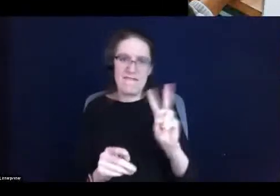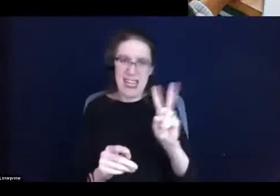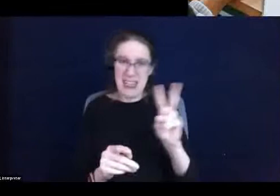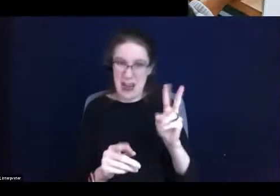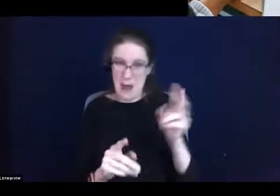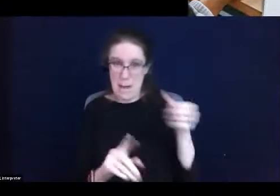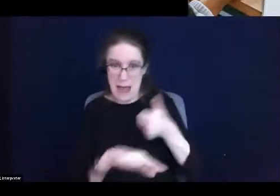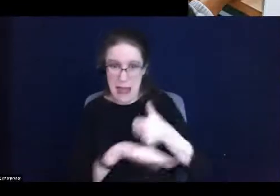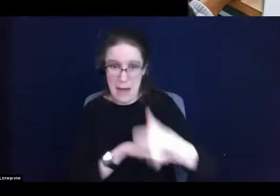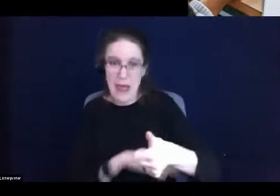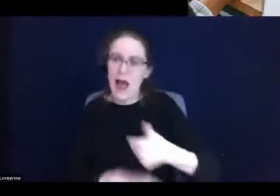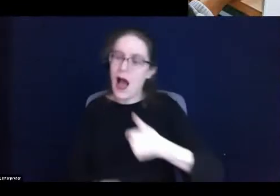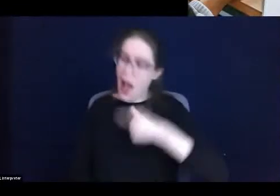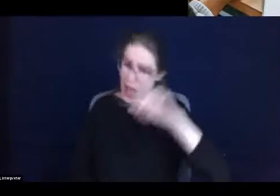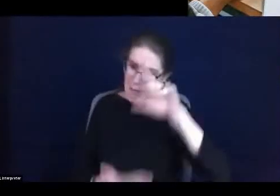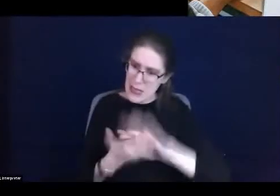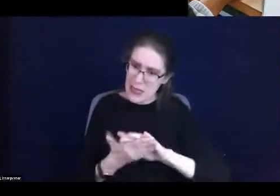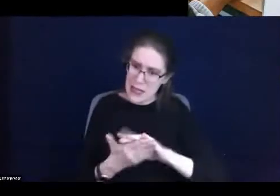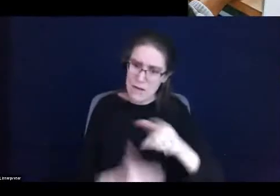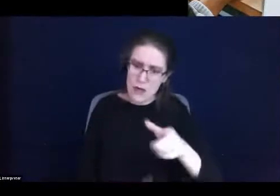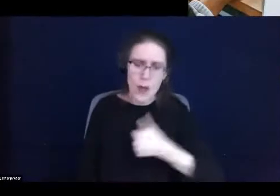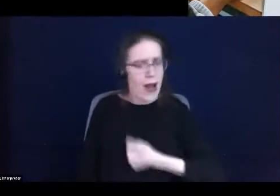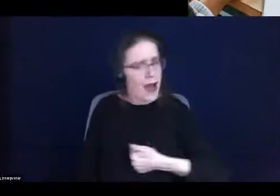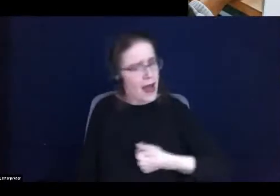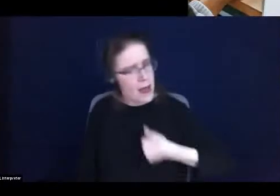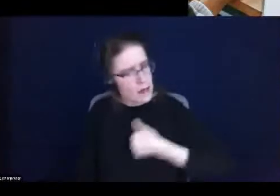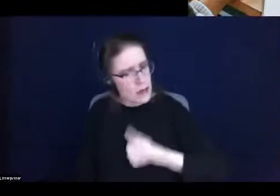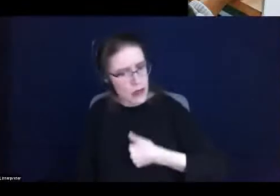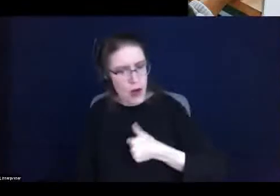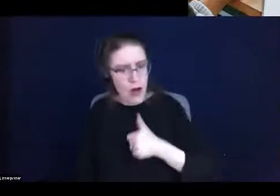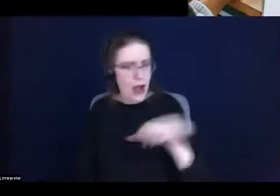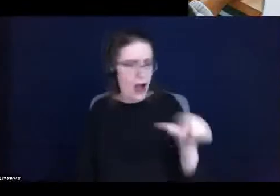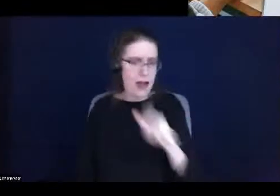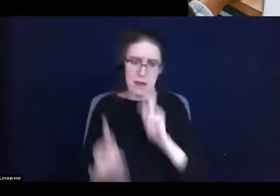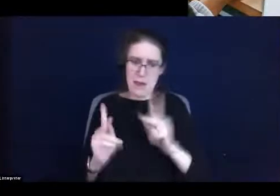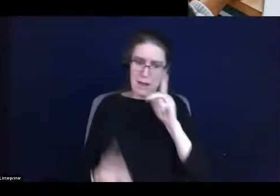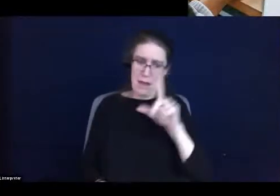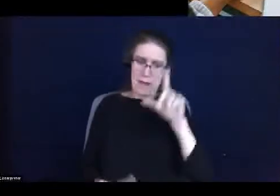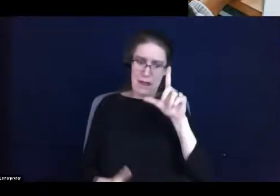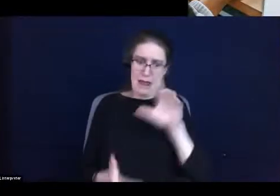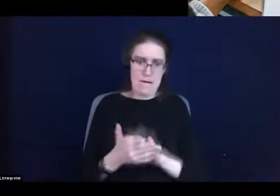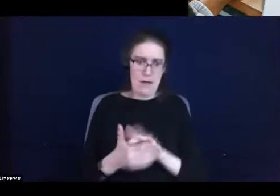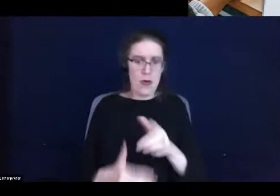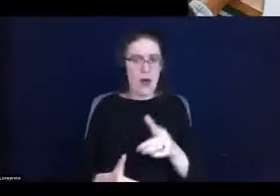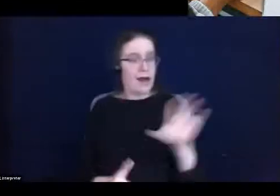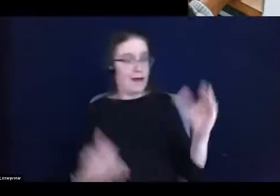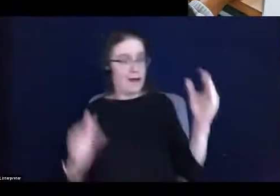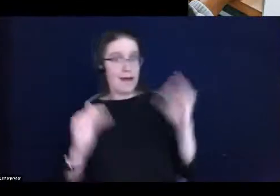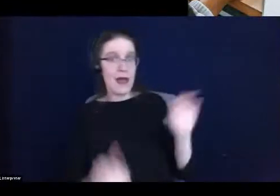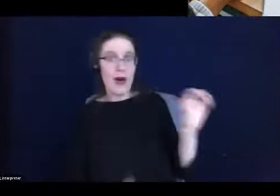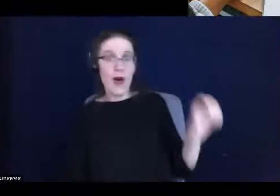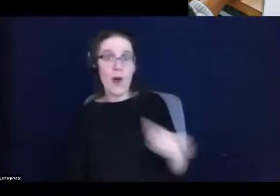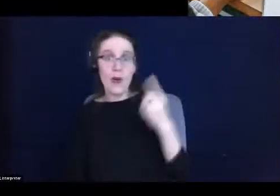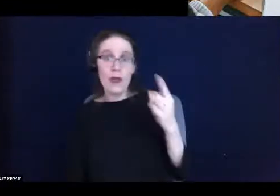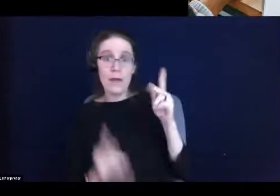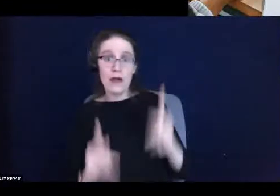didn't. The only person to blame is the one that hurt you. It's not your fault. I'm not here to judge